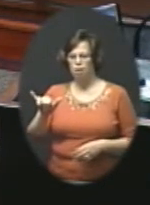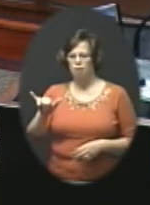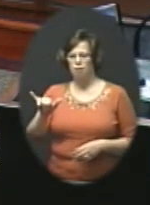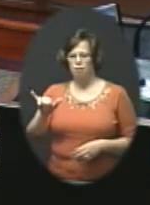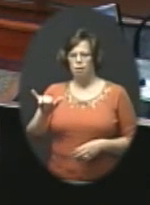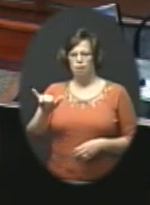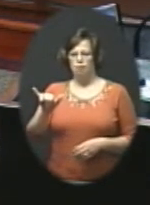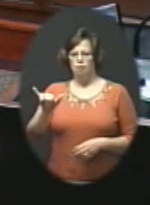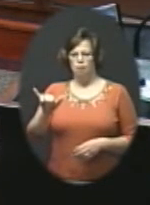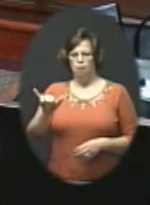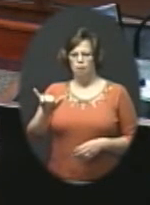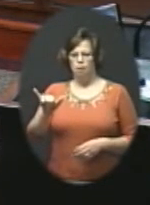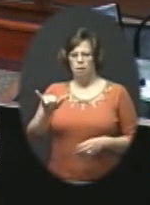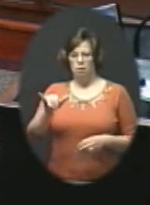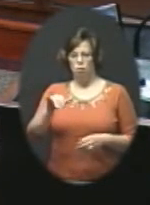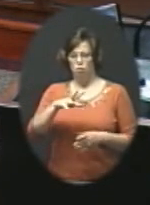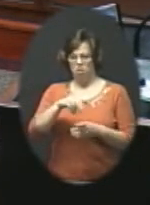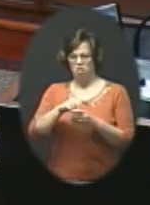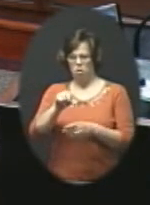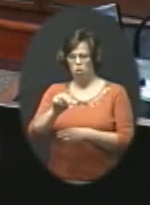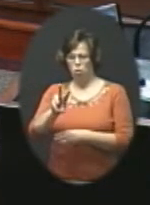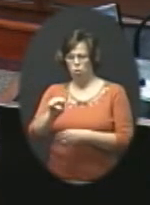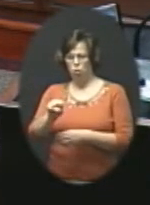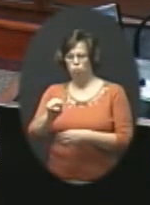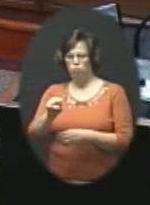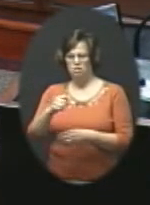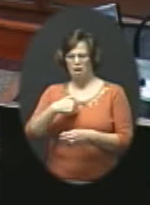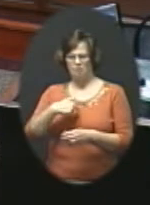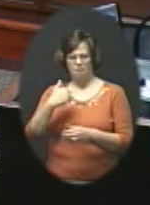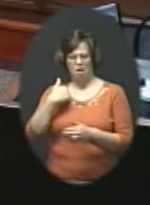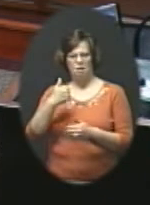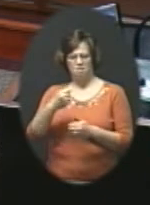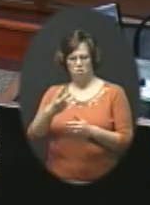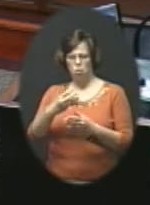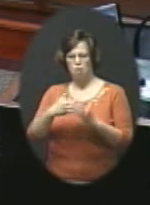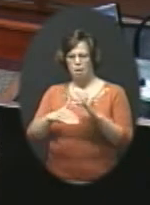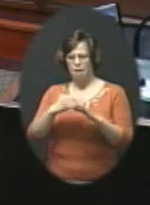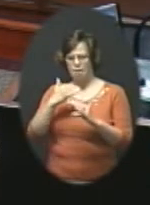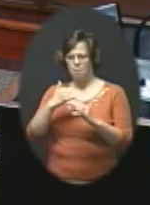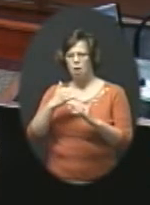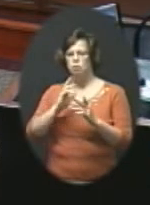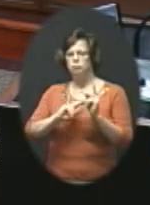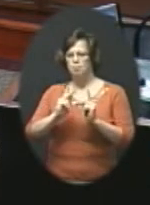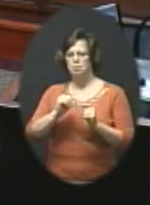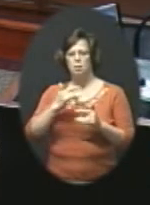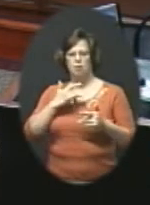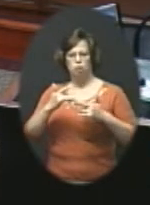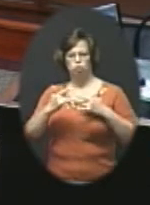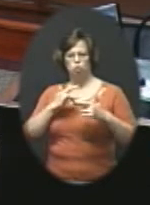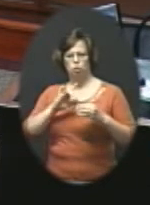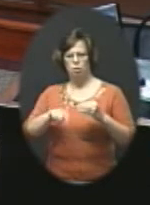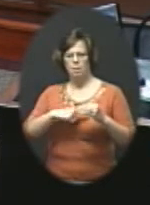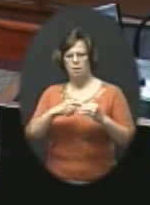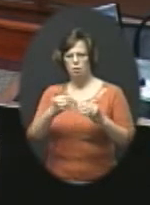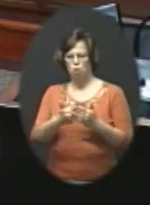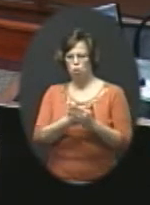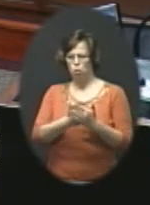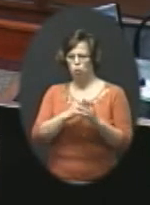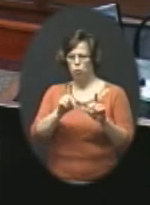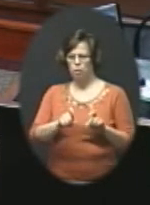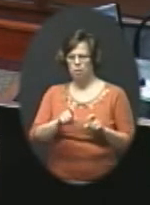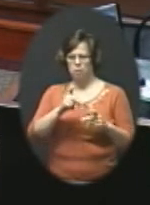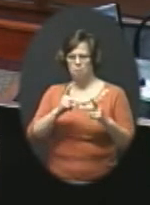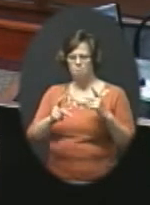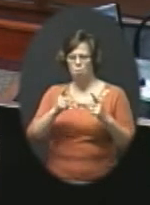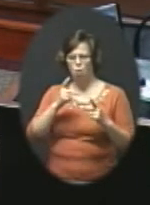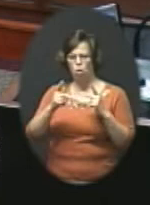They're in the news there, and I've received a couple emails, people being concerned about the new testing